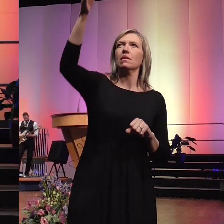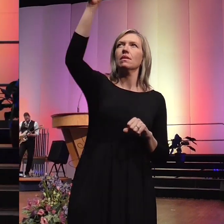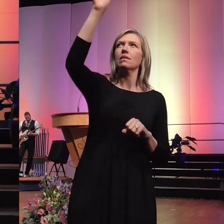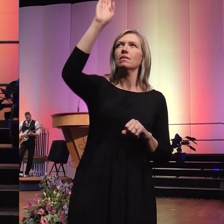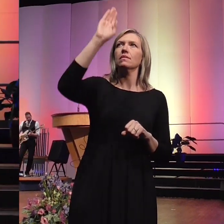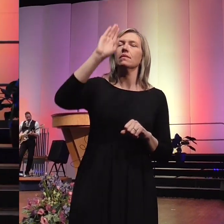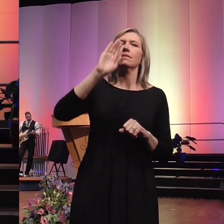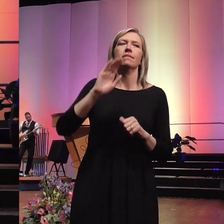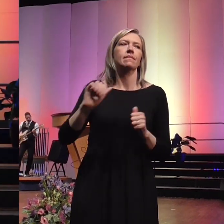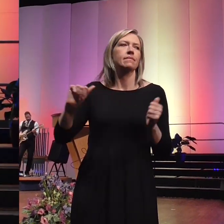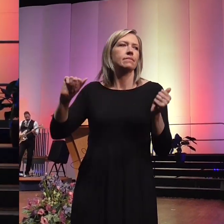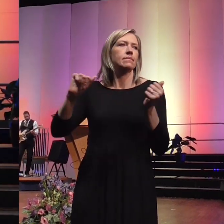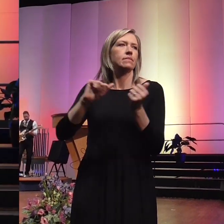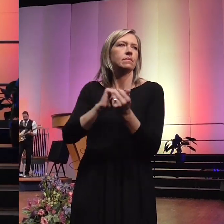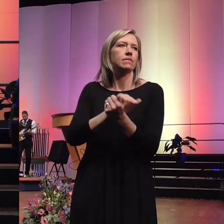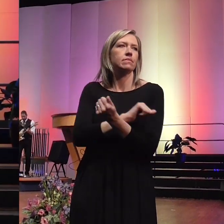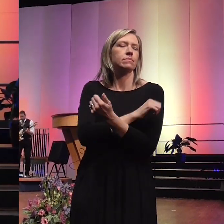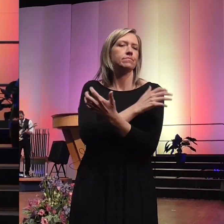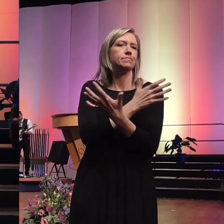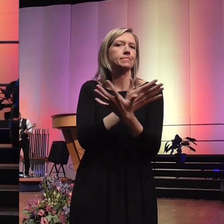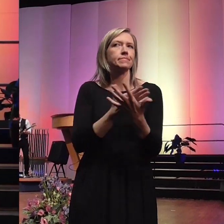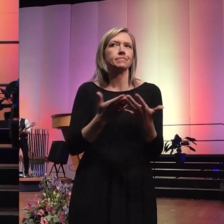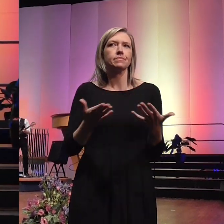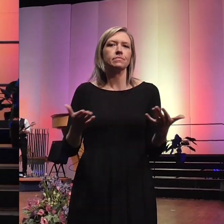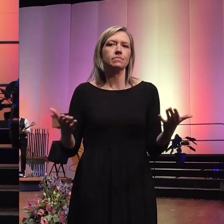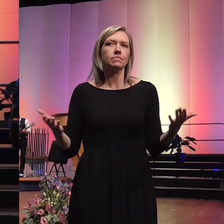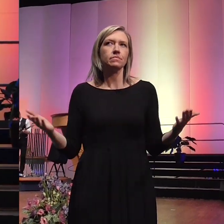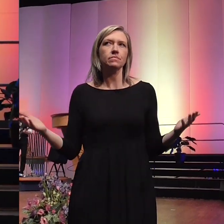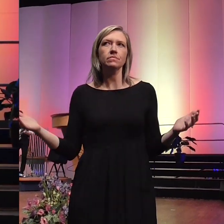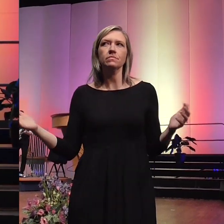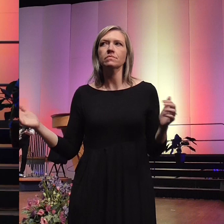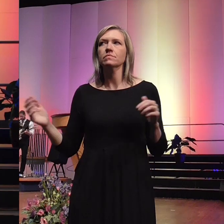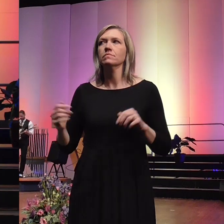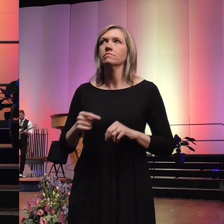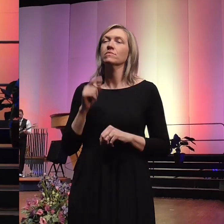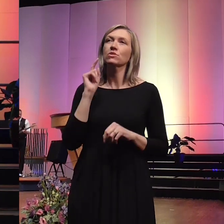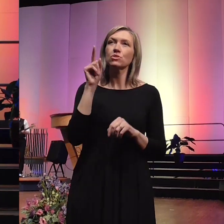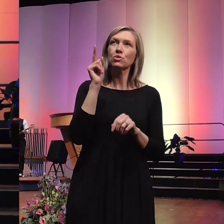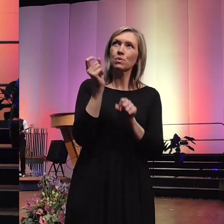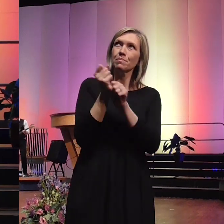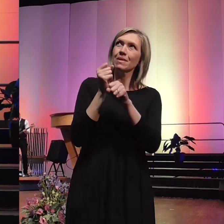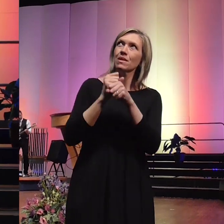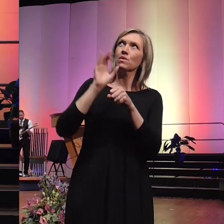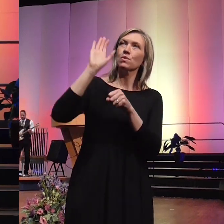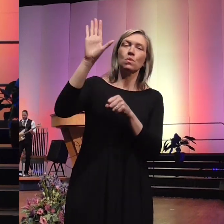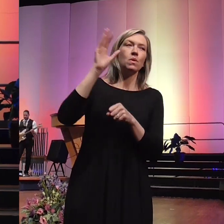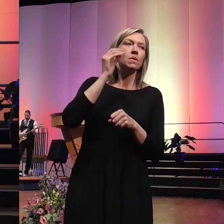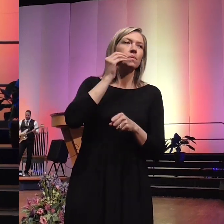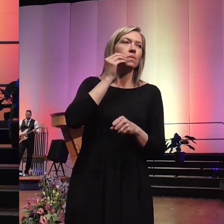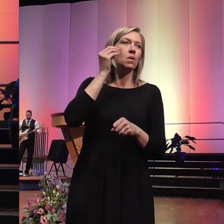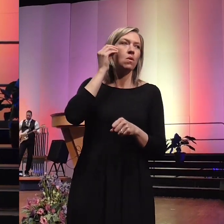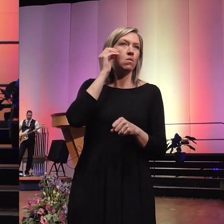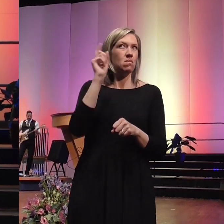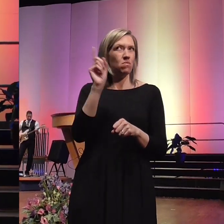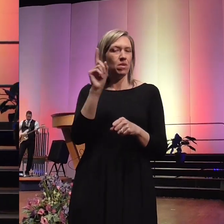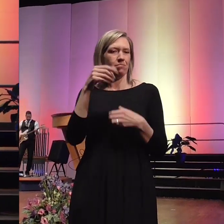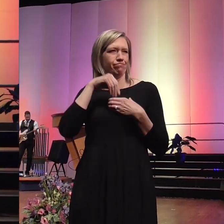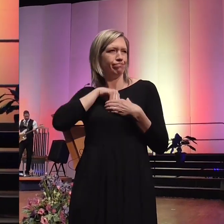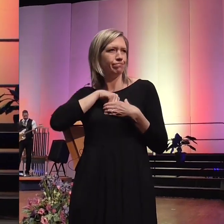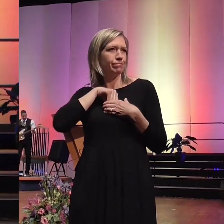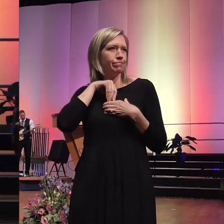are God of everything. You've made your home inside of